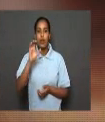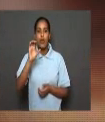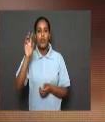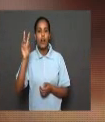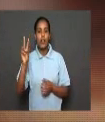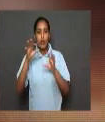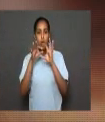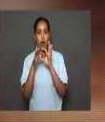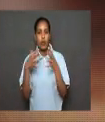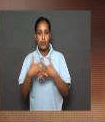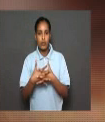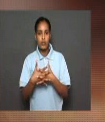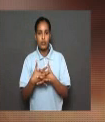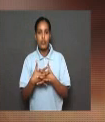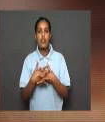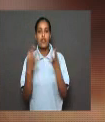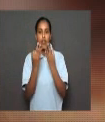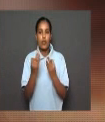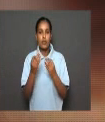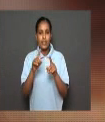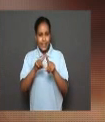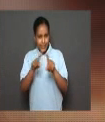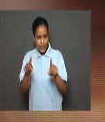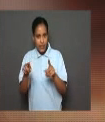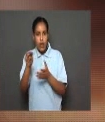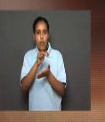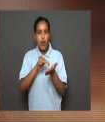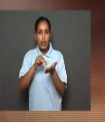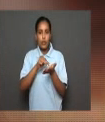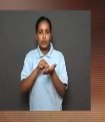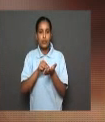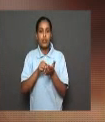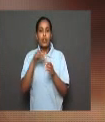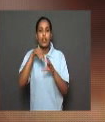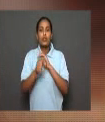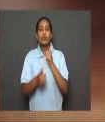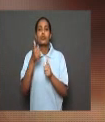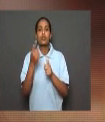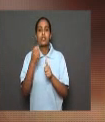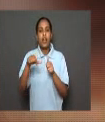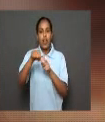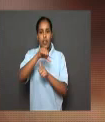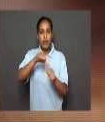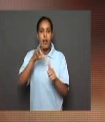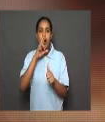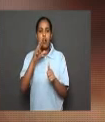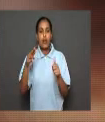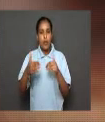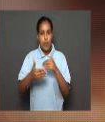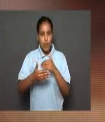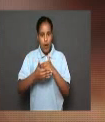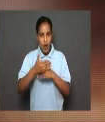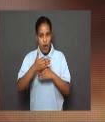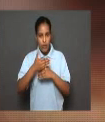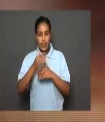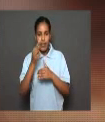Covalent compounds form distinct molecules in which the atoms are bound